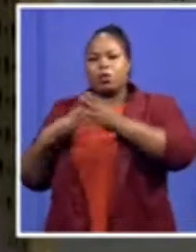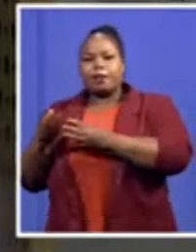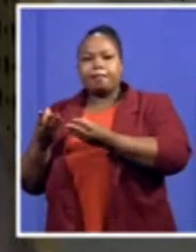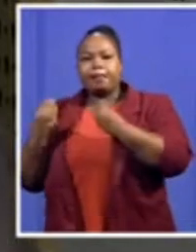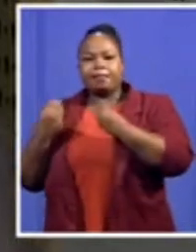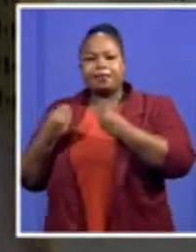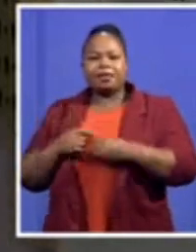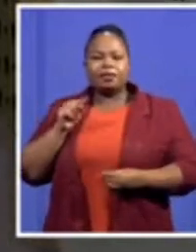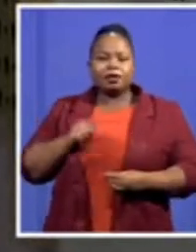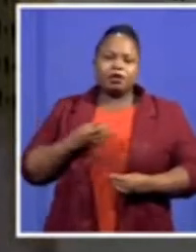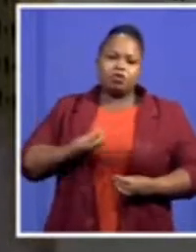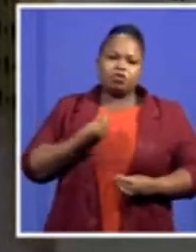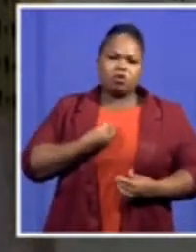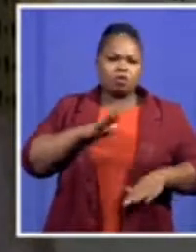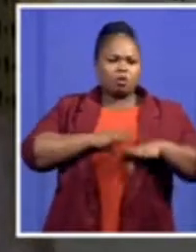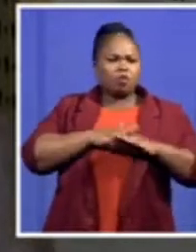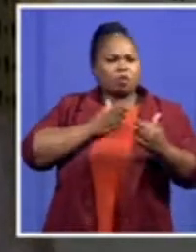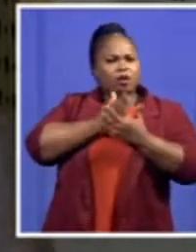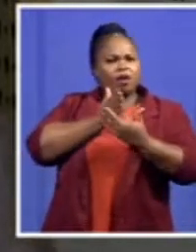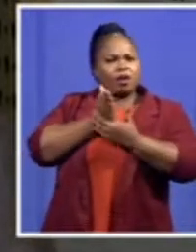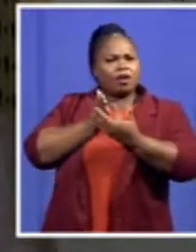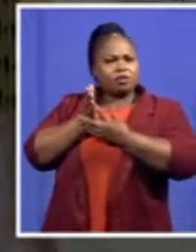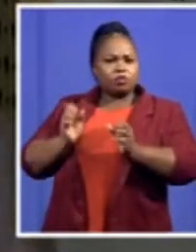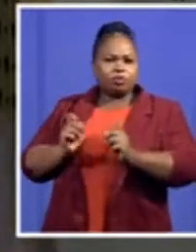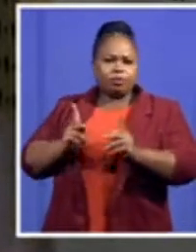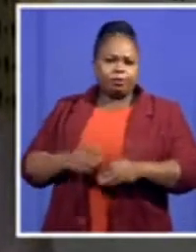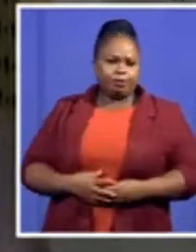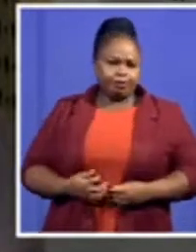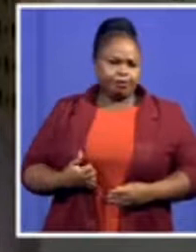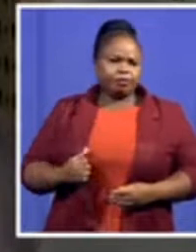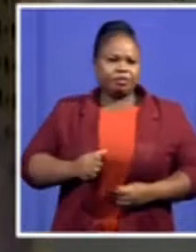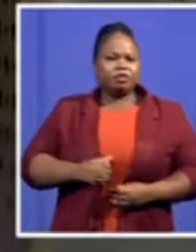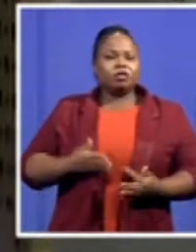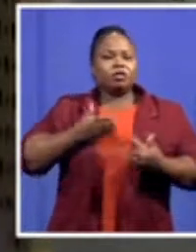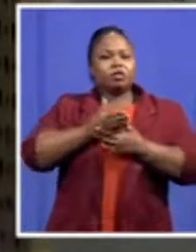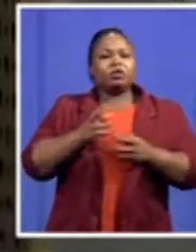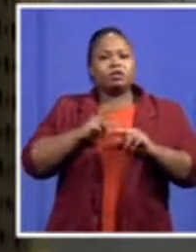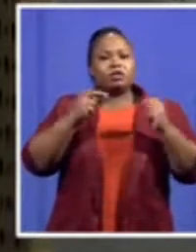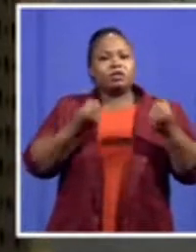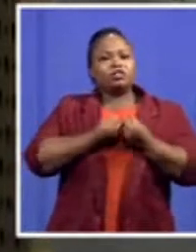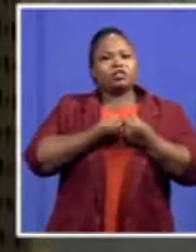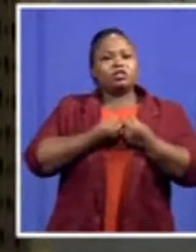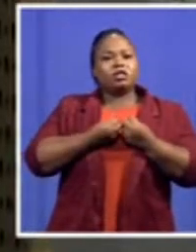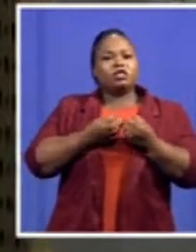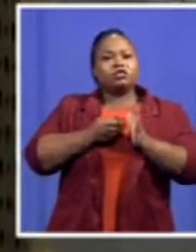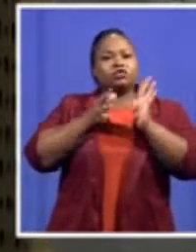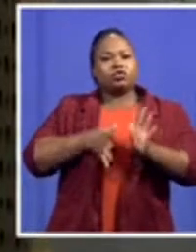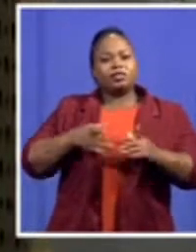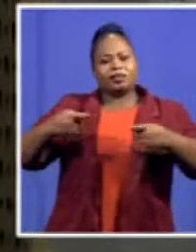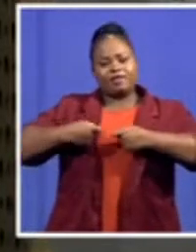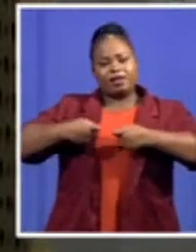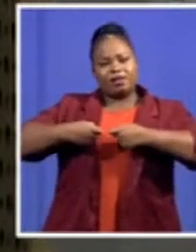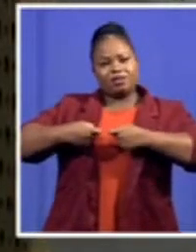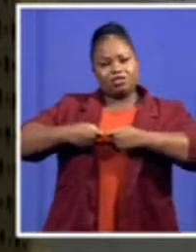have access to opportunities. Through the National Student Financial aid